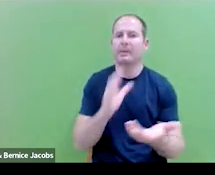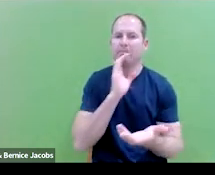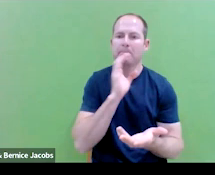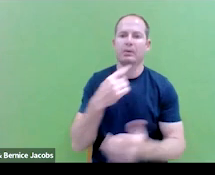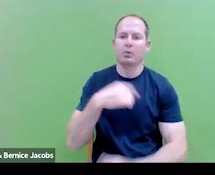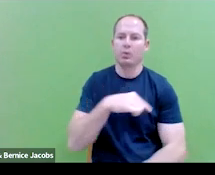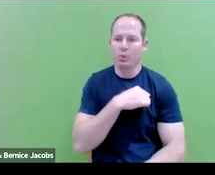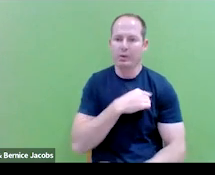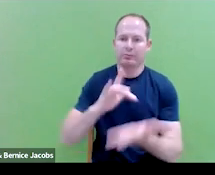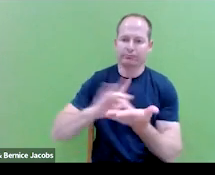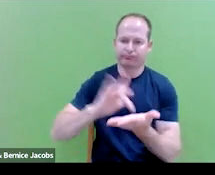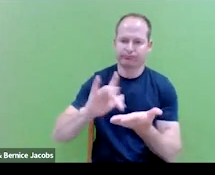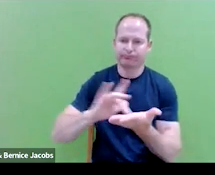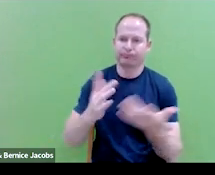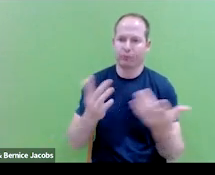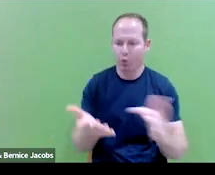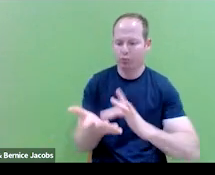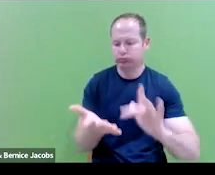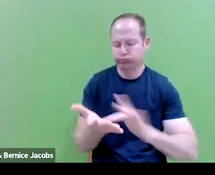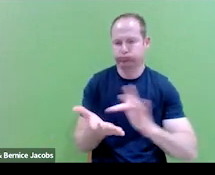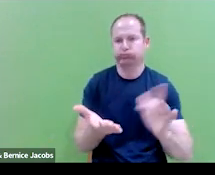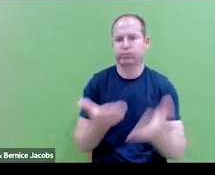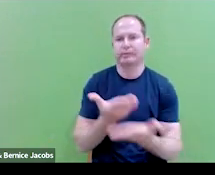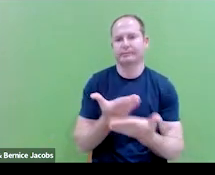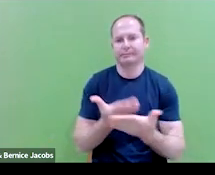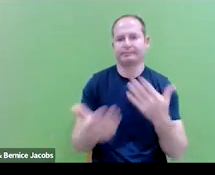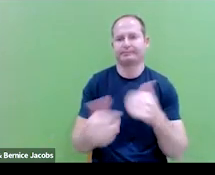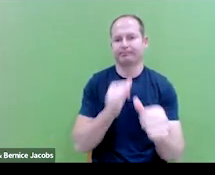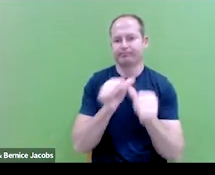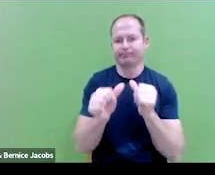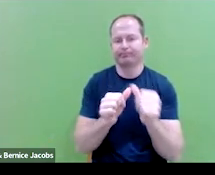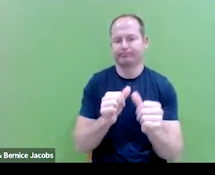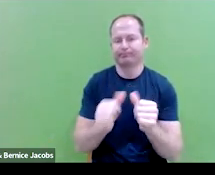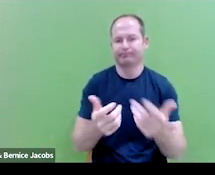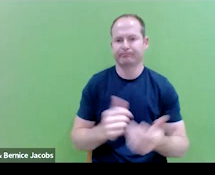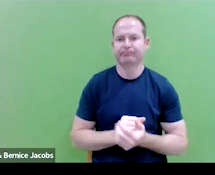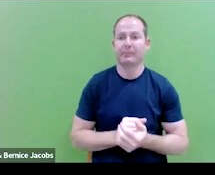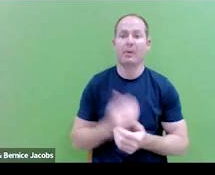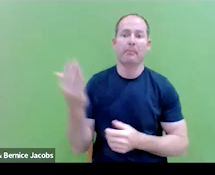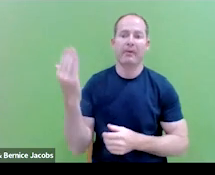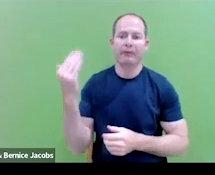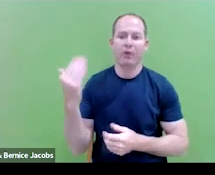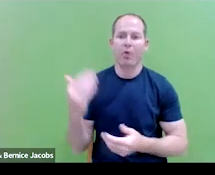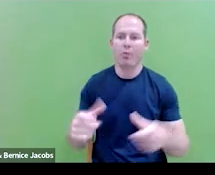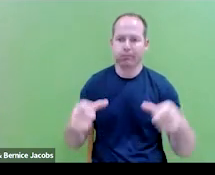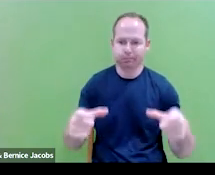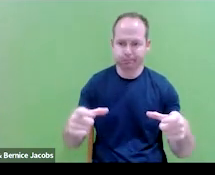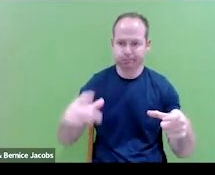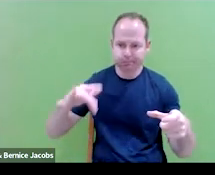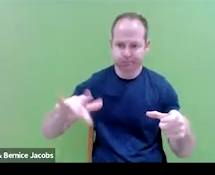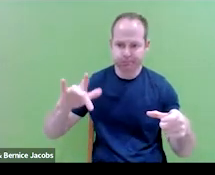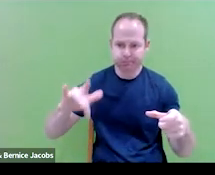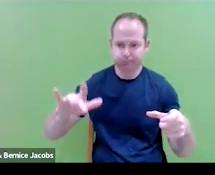screen scroll now, besides, as previously there was only one function on the side, your scroll